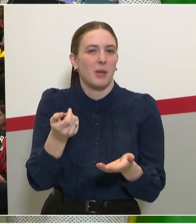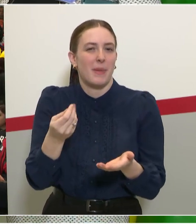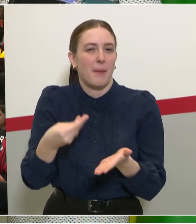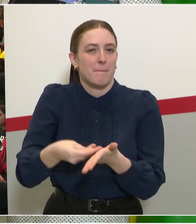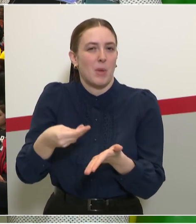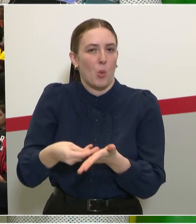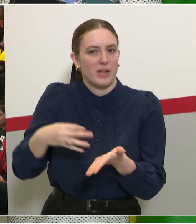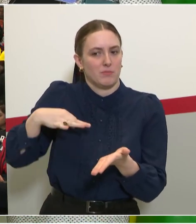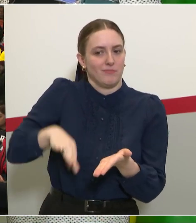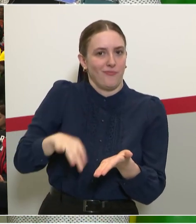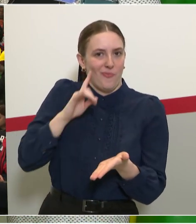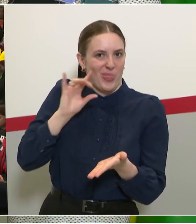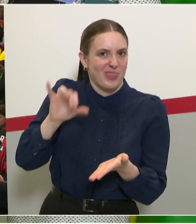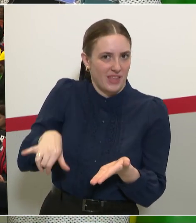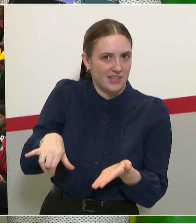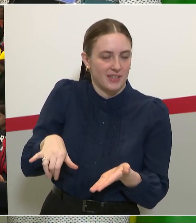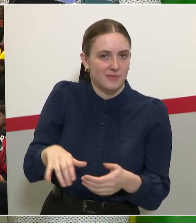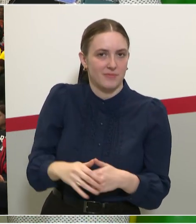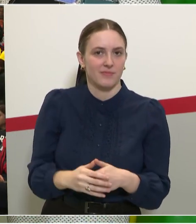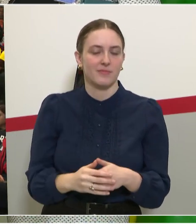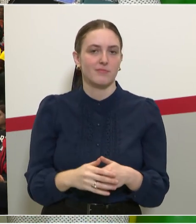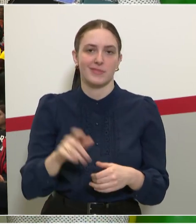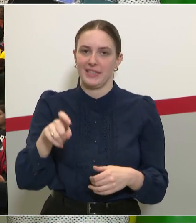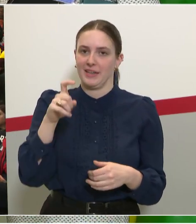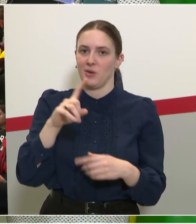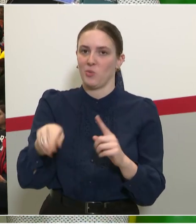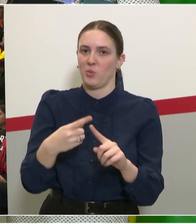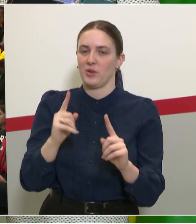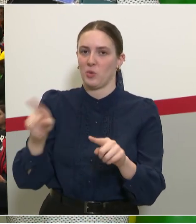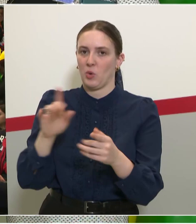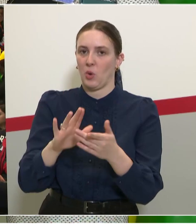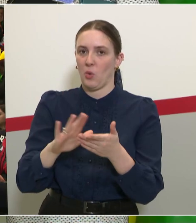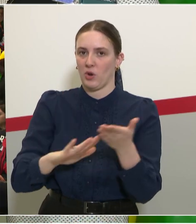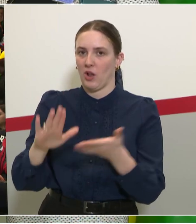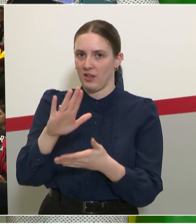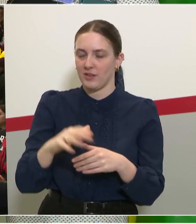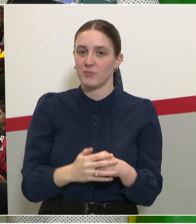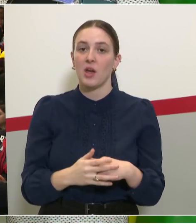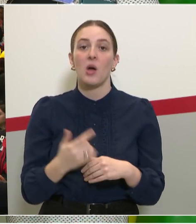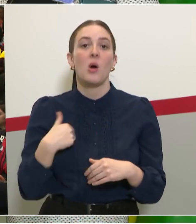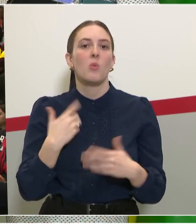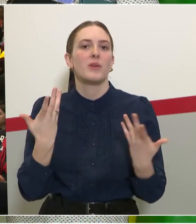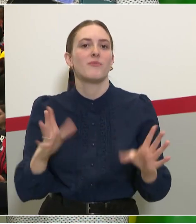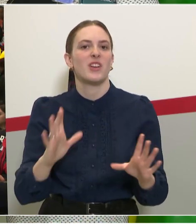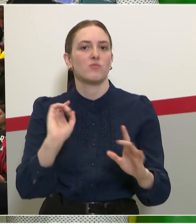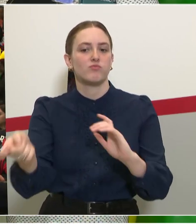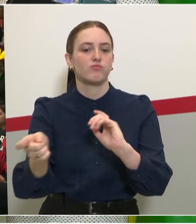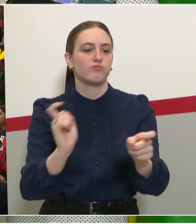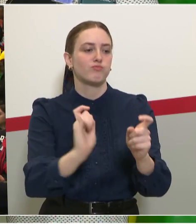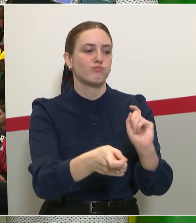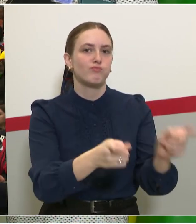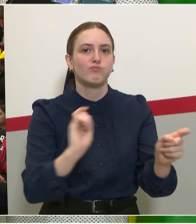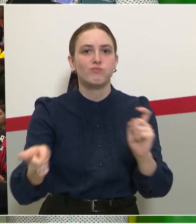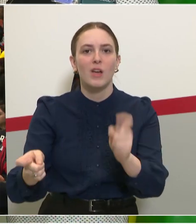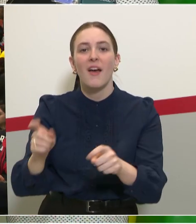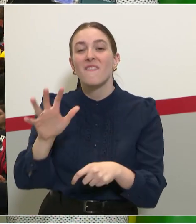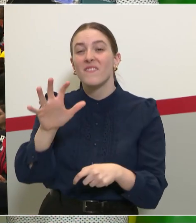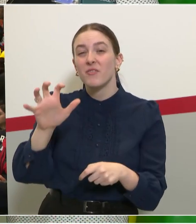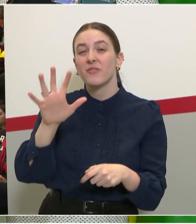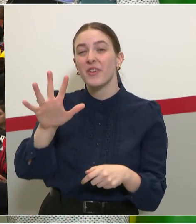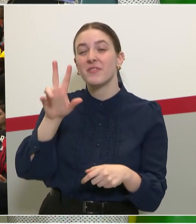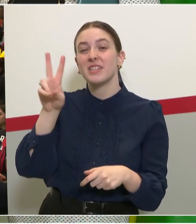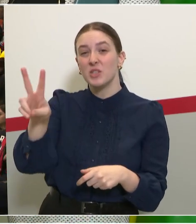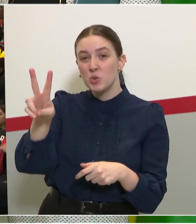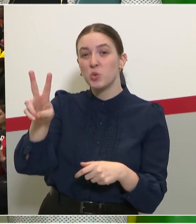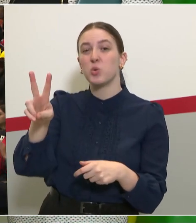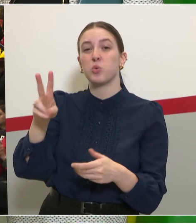go to college. And thus far, we've awarded 552 scholarships totaling over